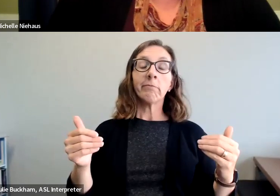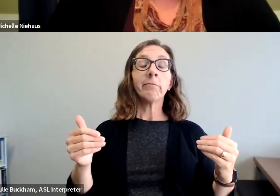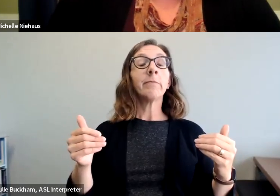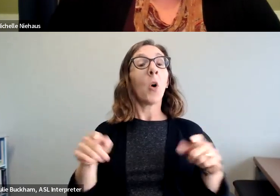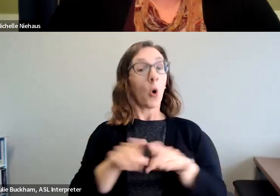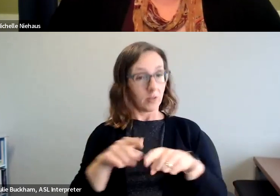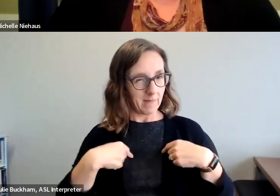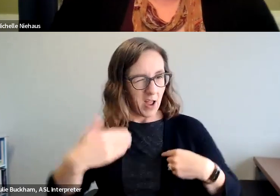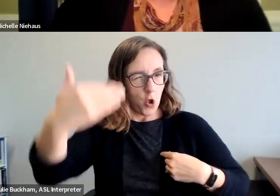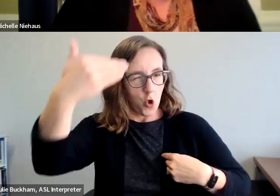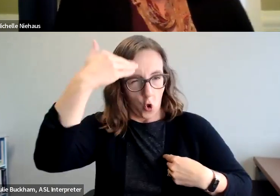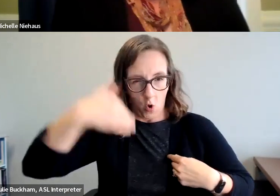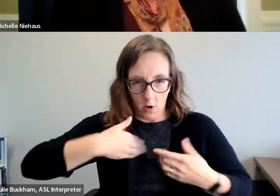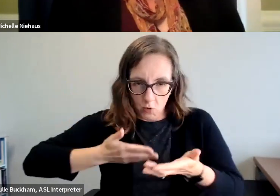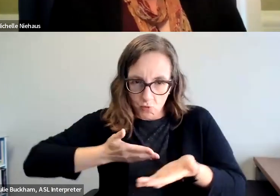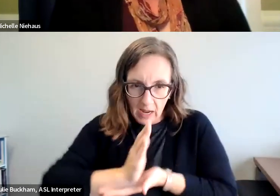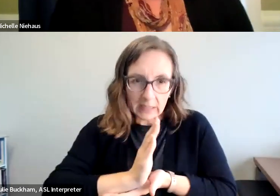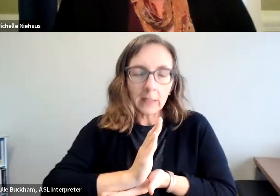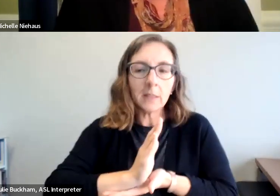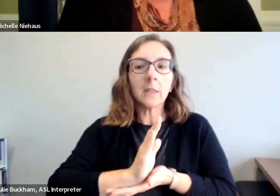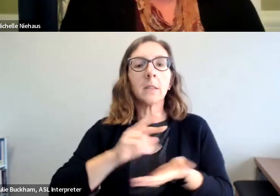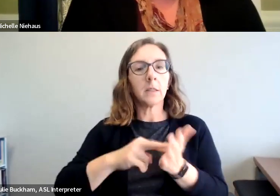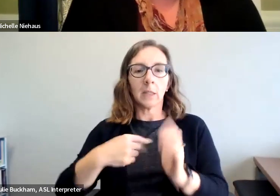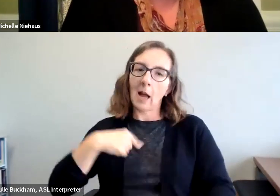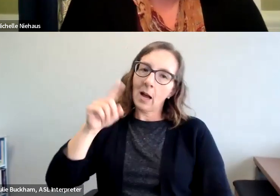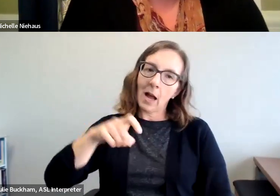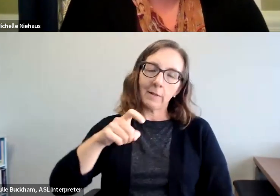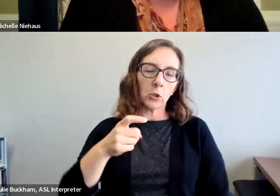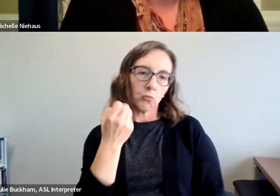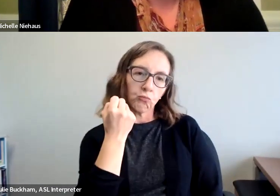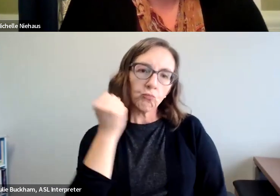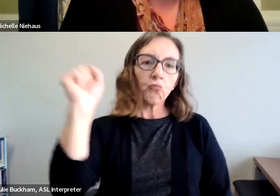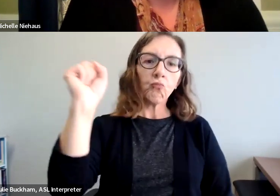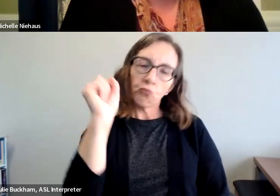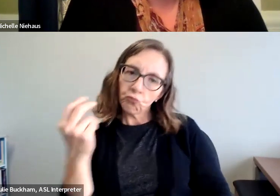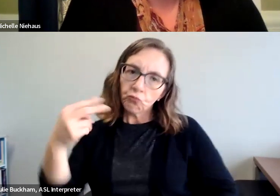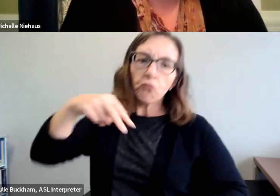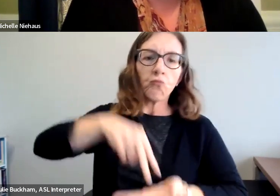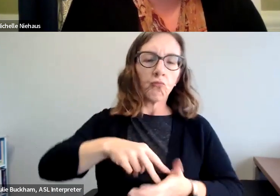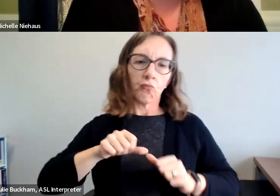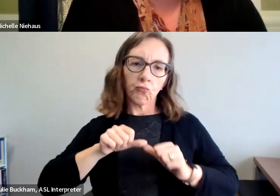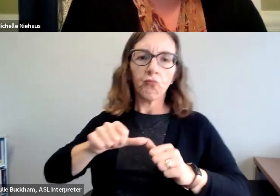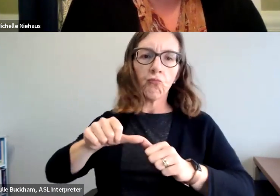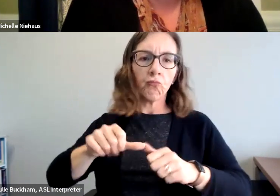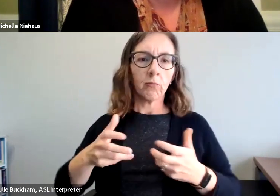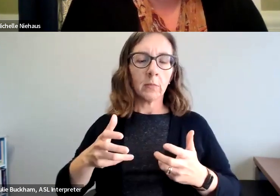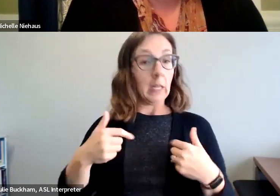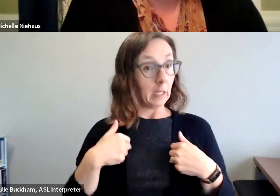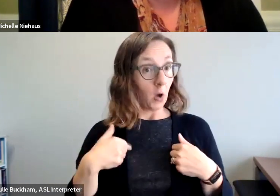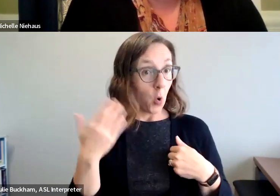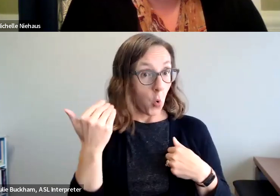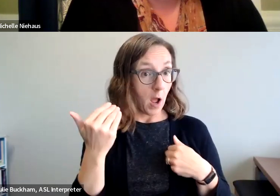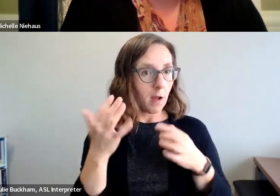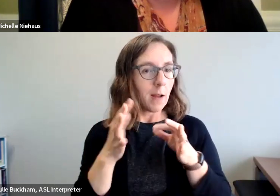rights. So we just have to take a stand, be determined, and move on, because the important